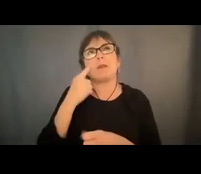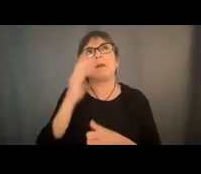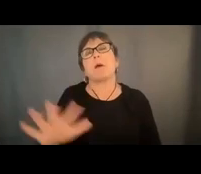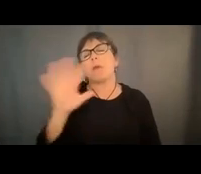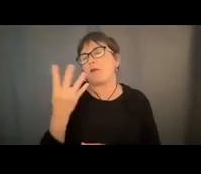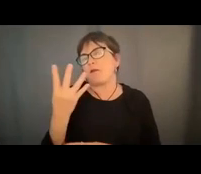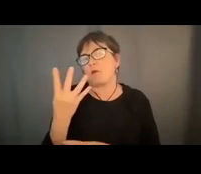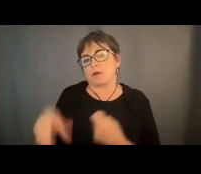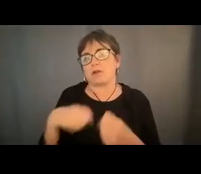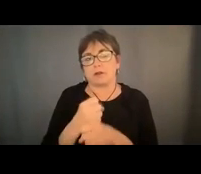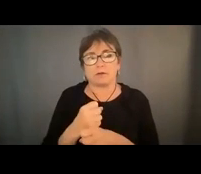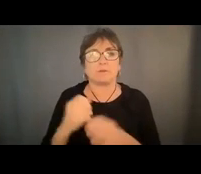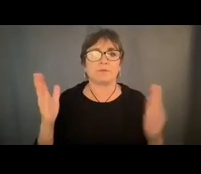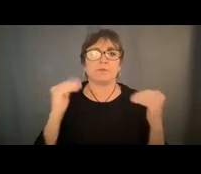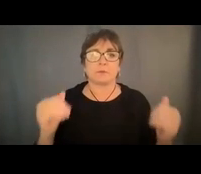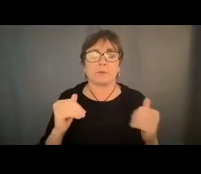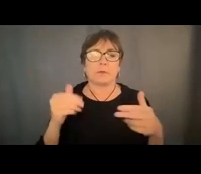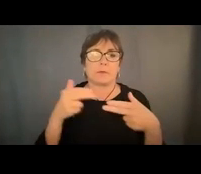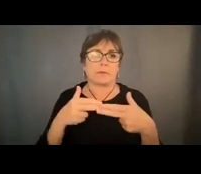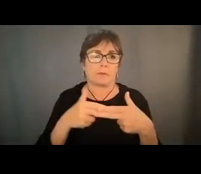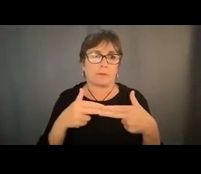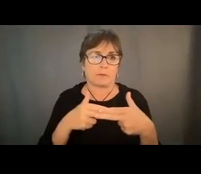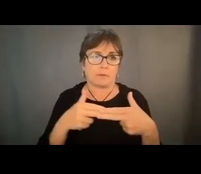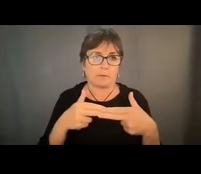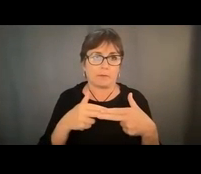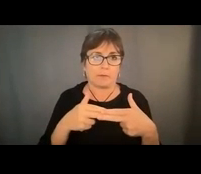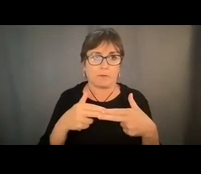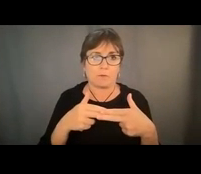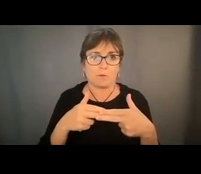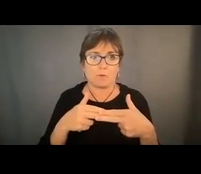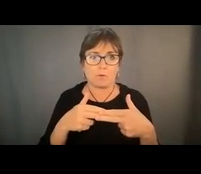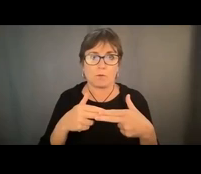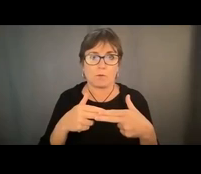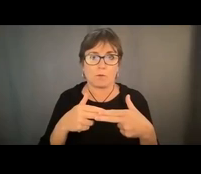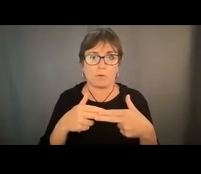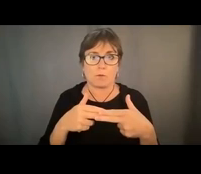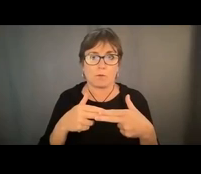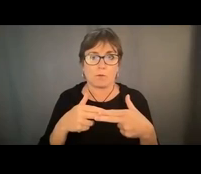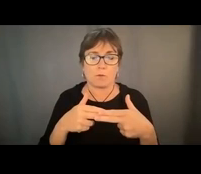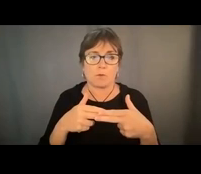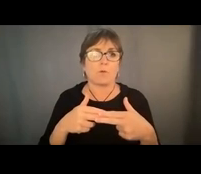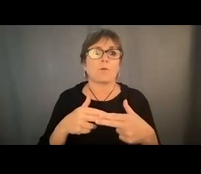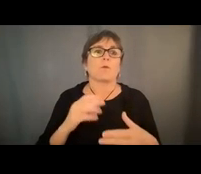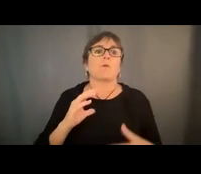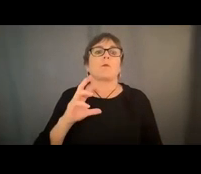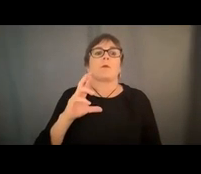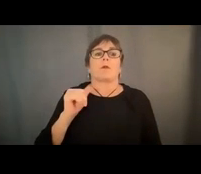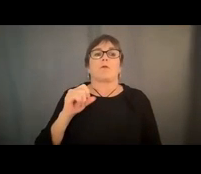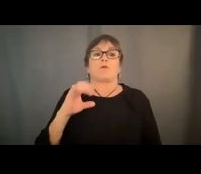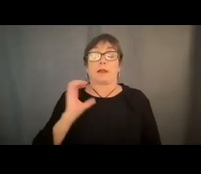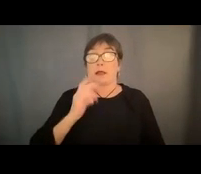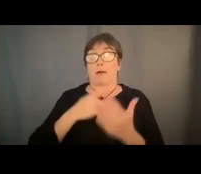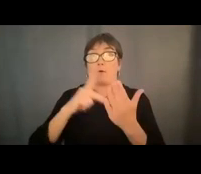So next slide. Okay. Our project race, we are on the second cycle.